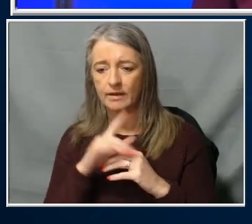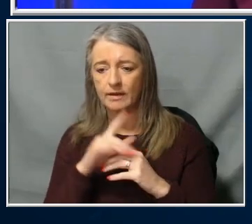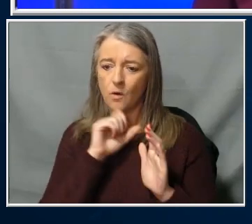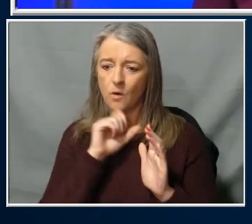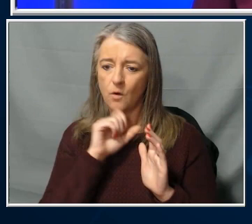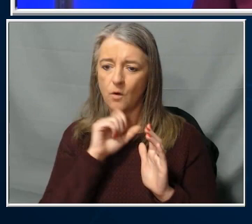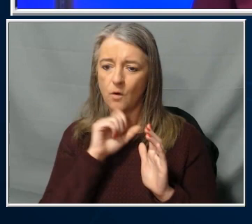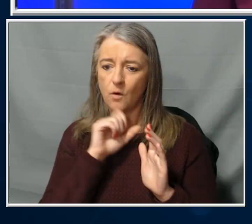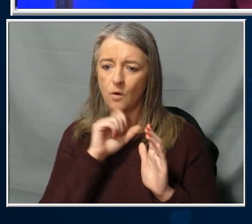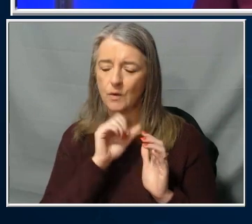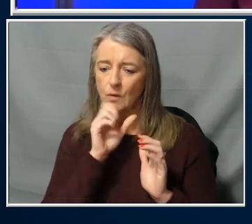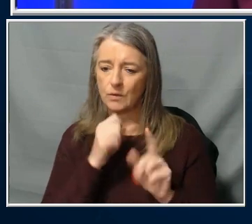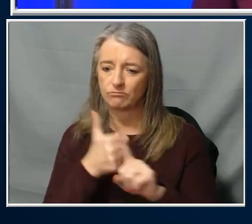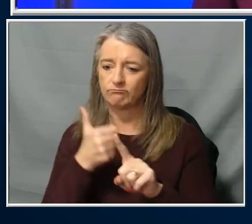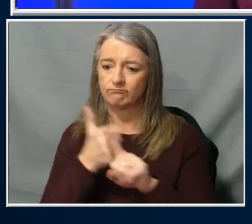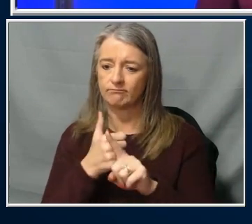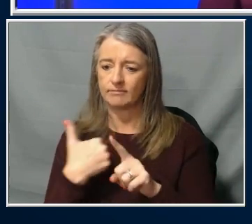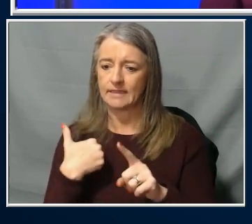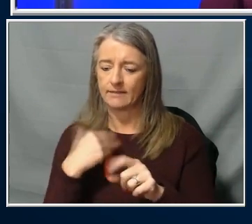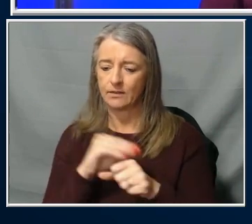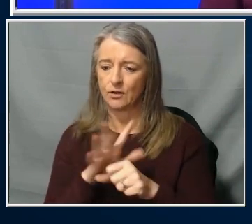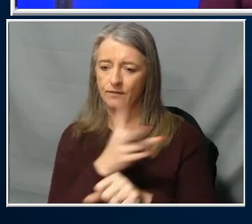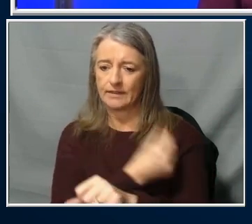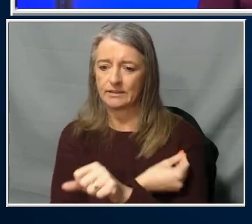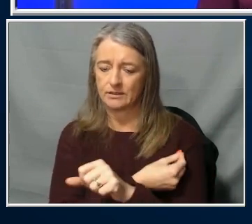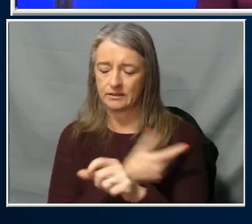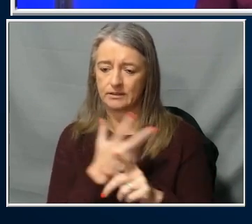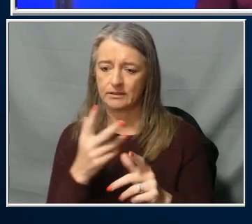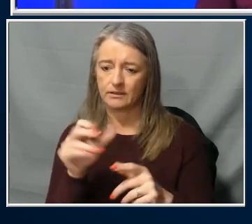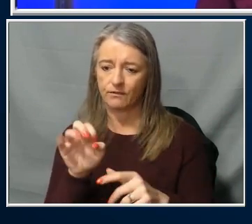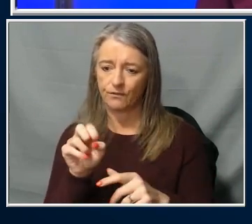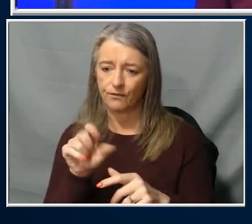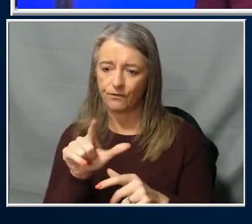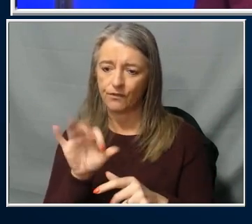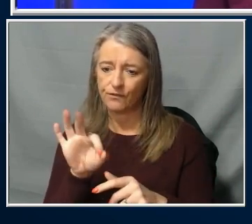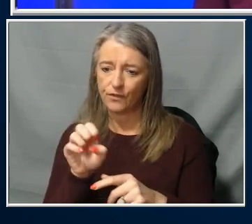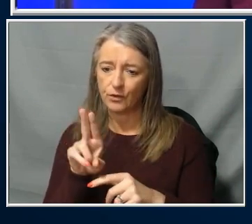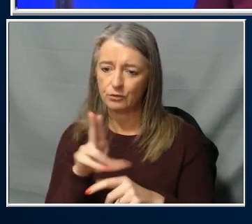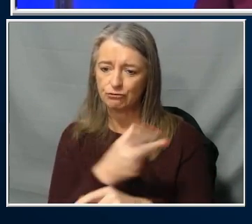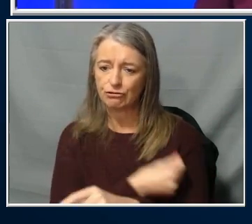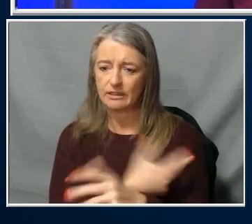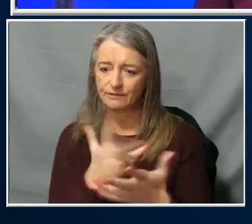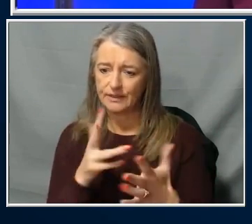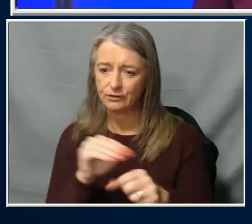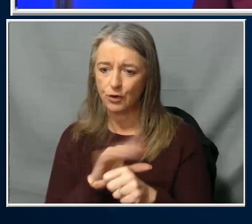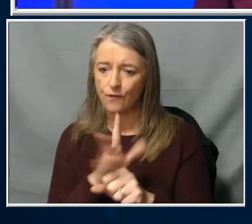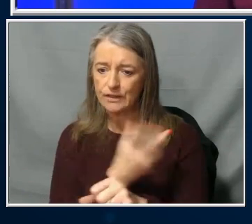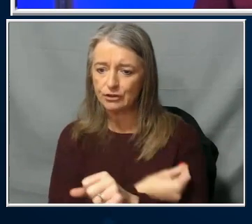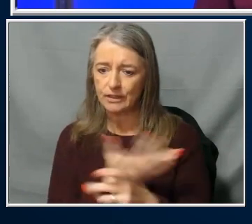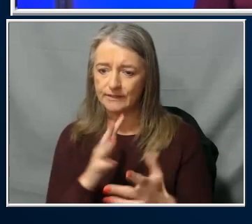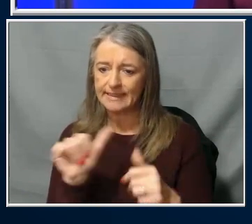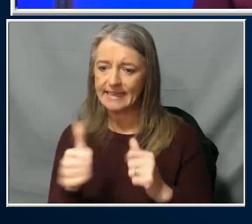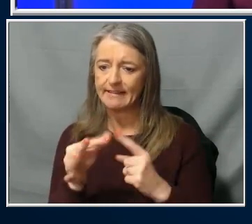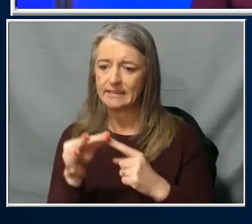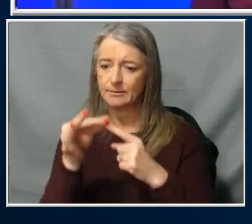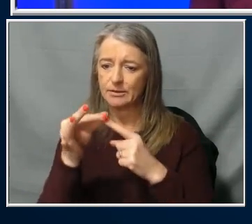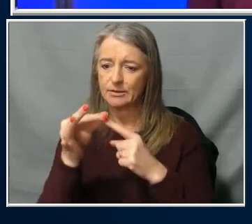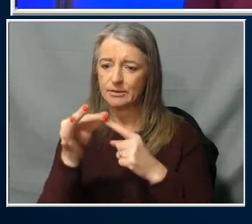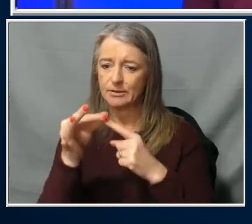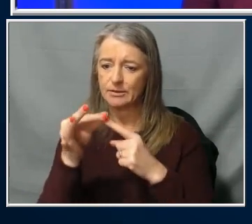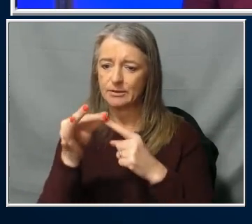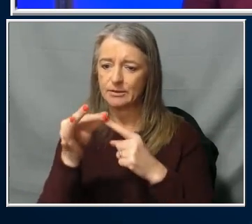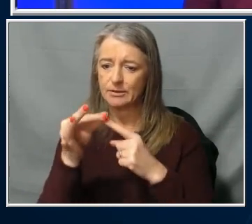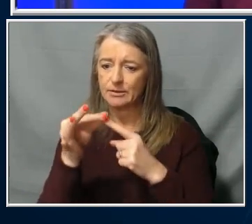old. She's had all of her COVID vaccines and shots, flu shots. Just, is there anything special she should do? And curious about what the current